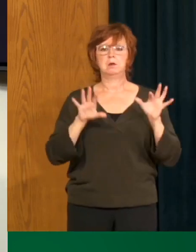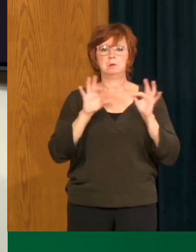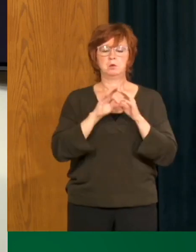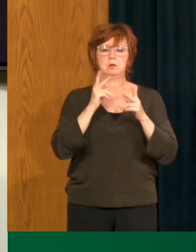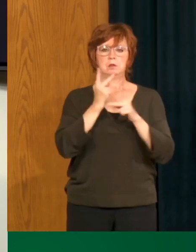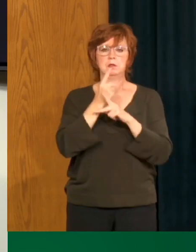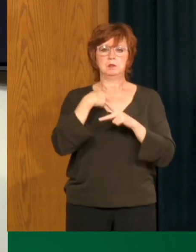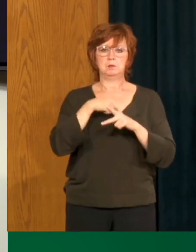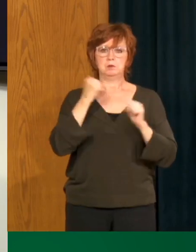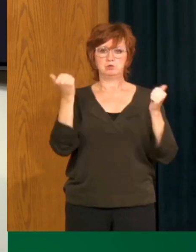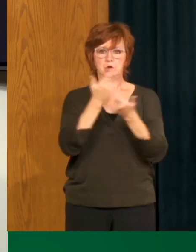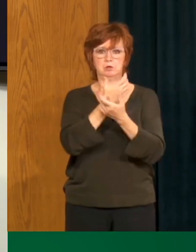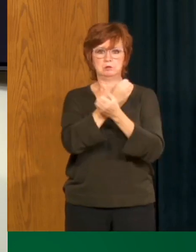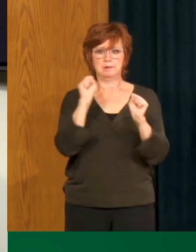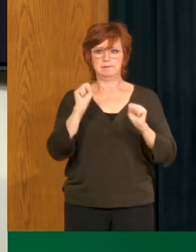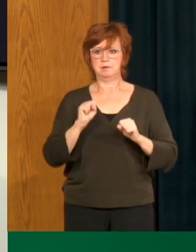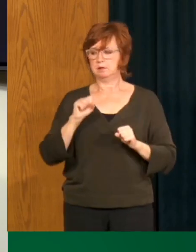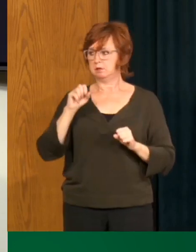Taylor?